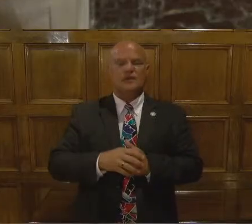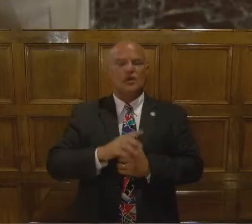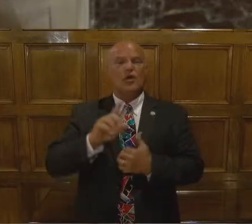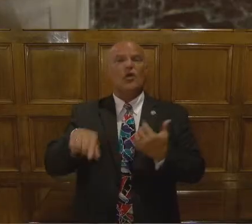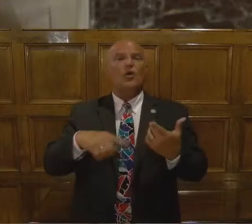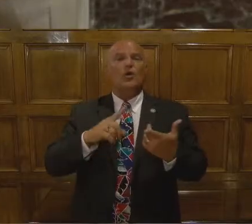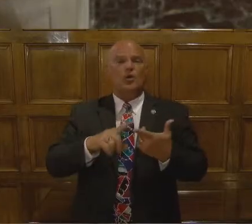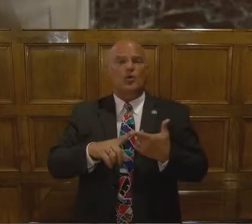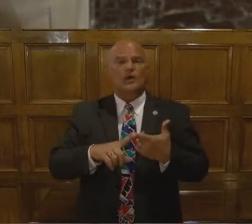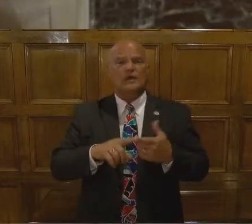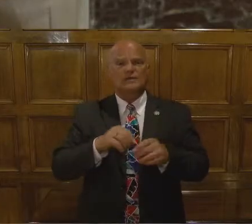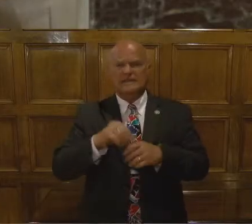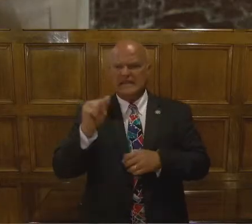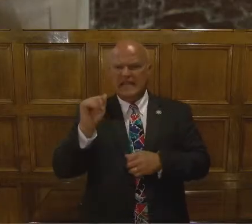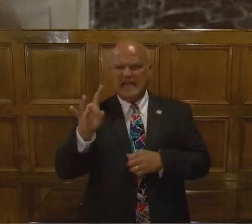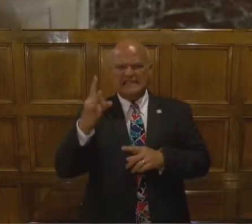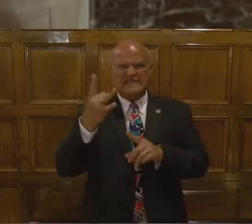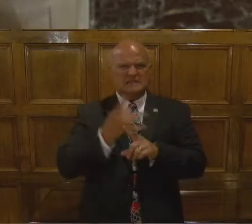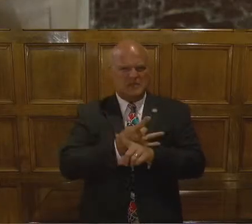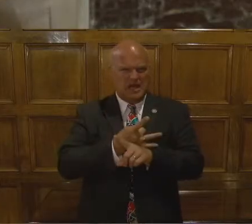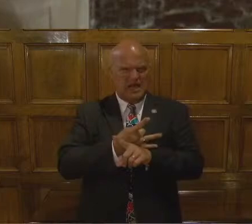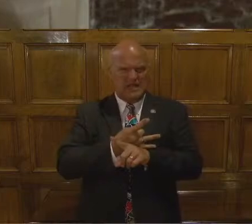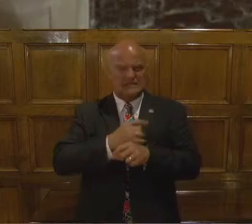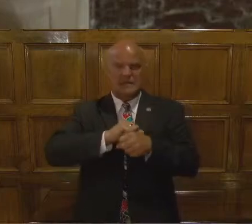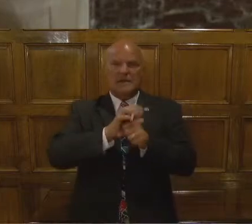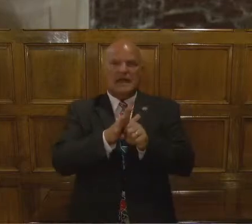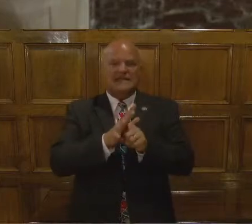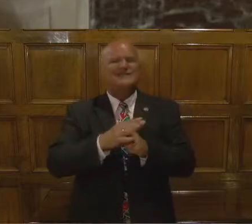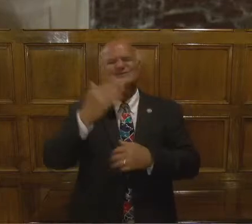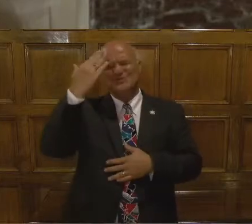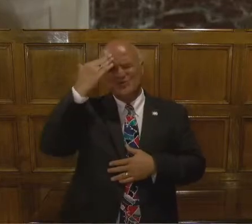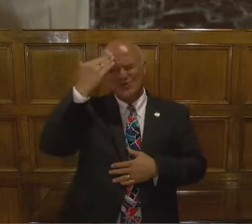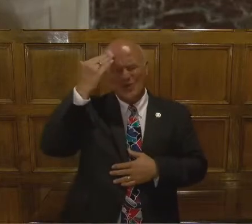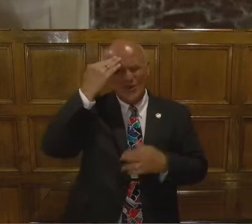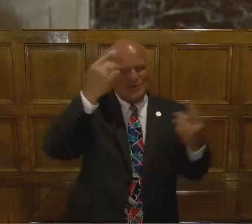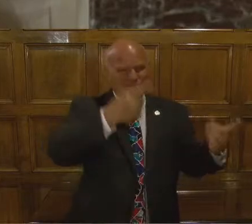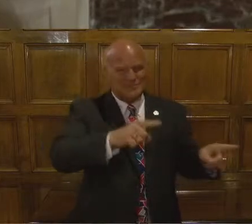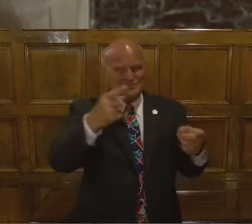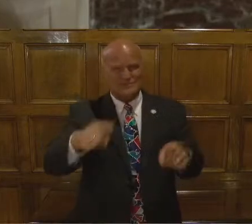Whenever you've been in 18 months in the pandemic, everybody knows what's going on.